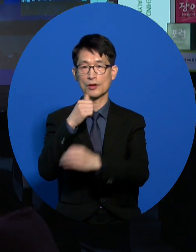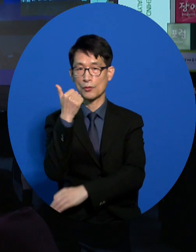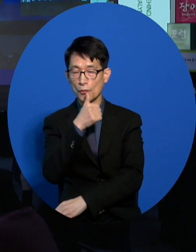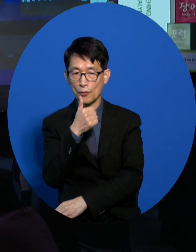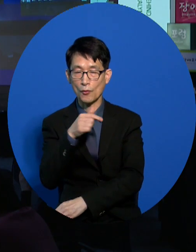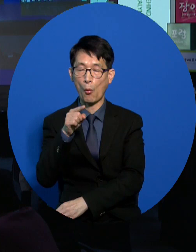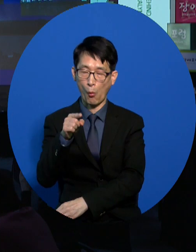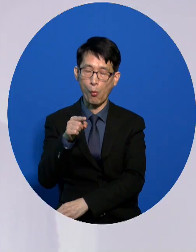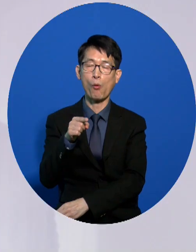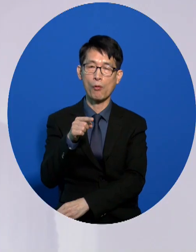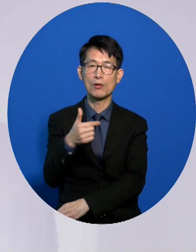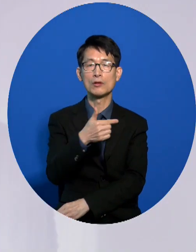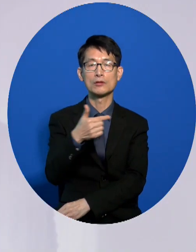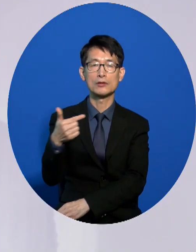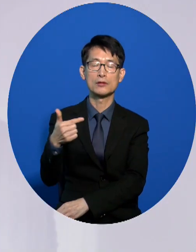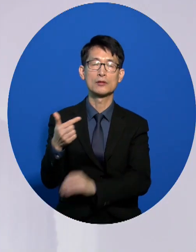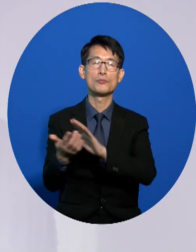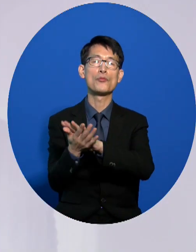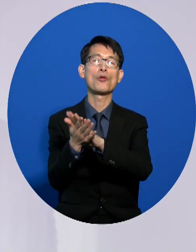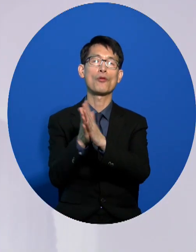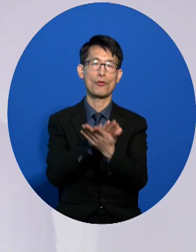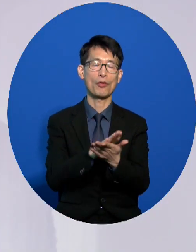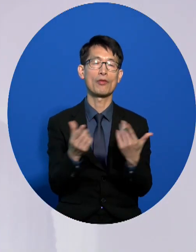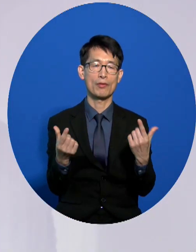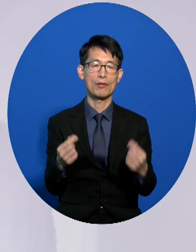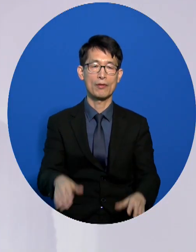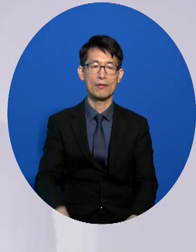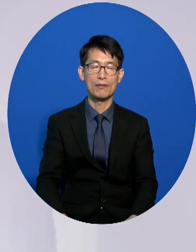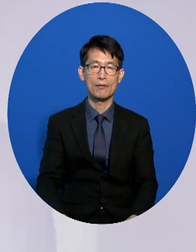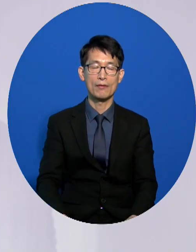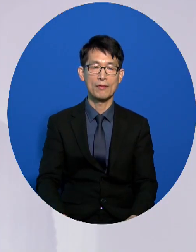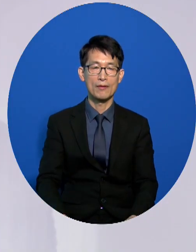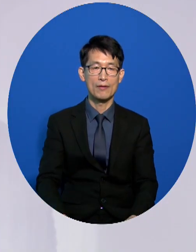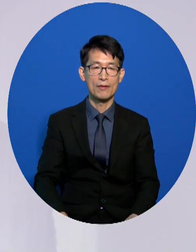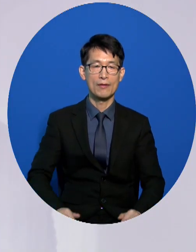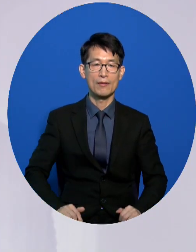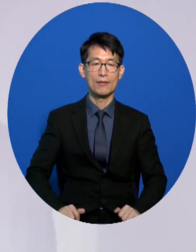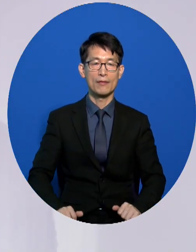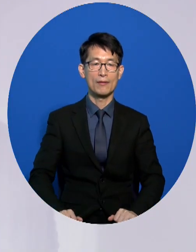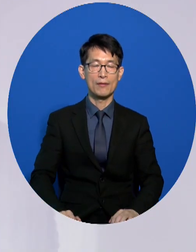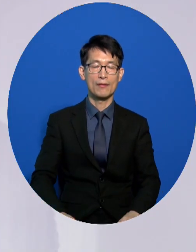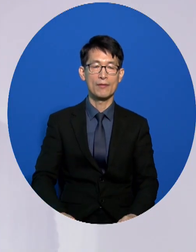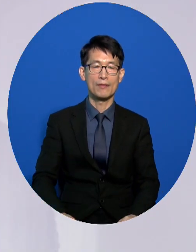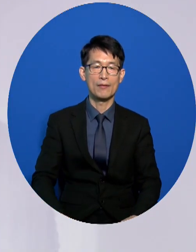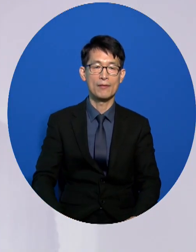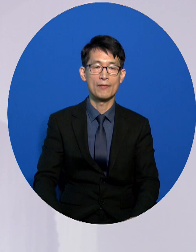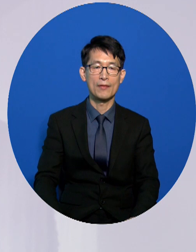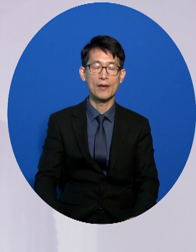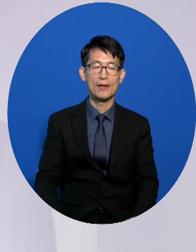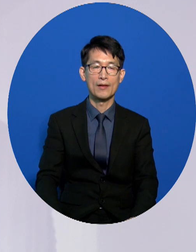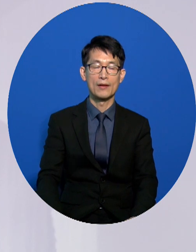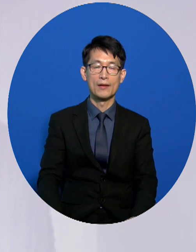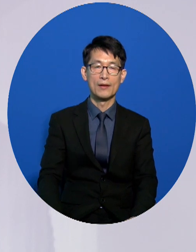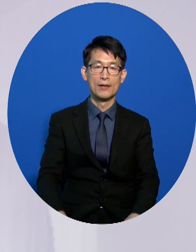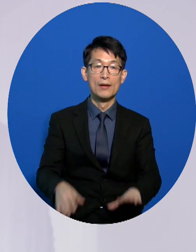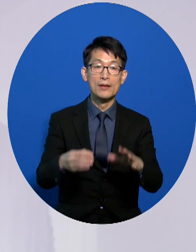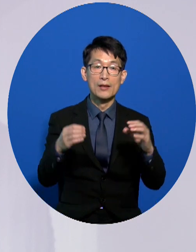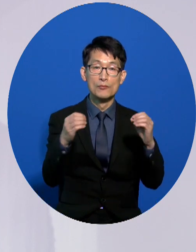introduced the text translation service. So I think this is a major shift in the sense that we respect